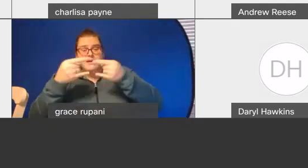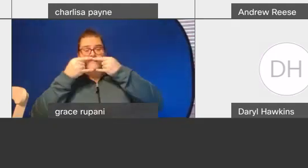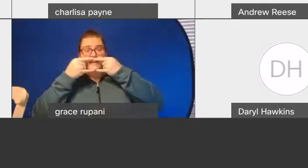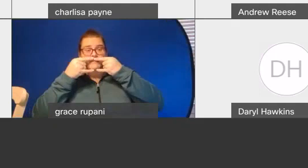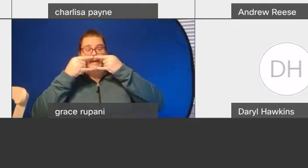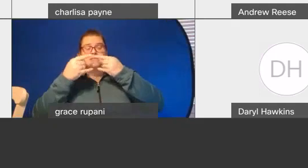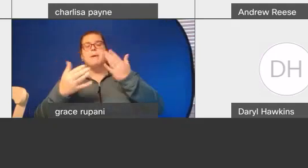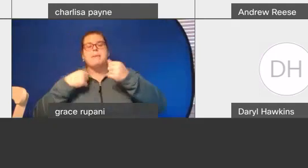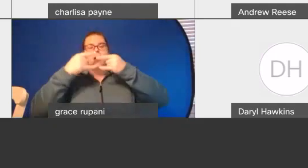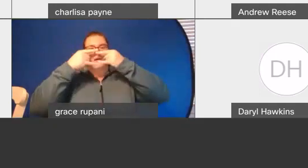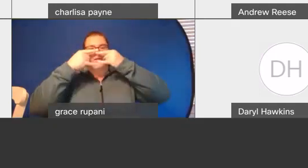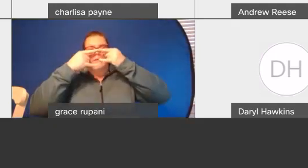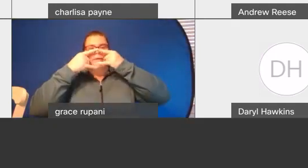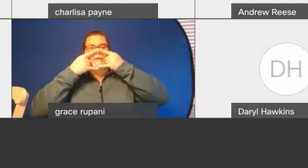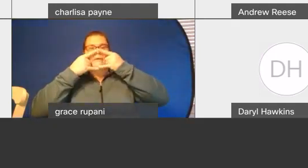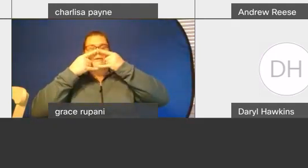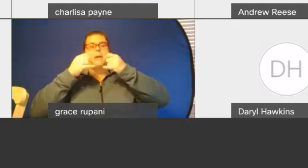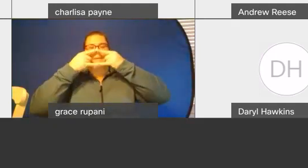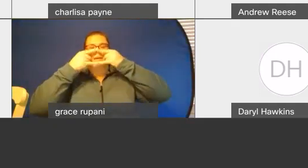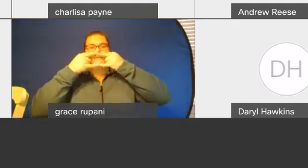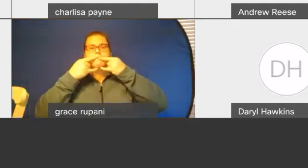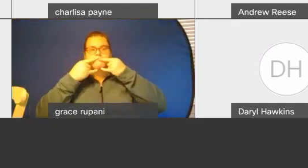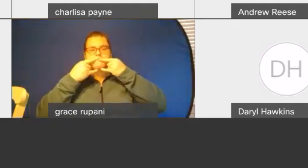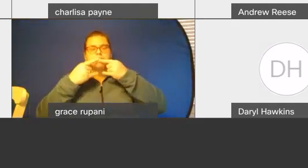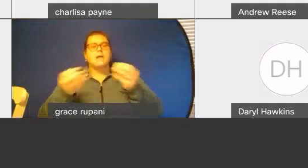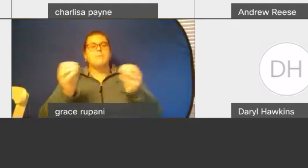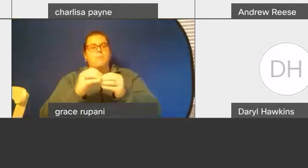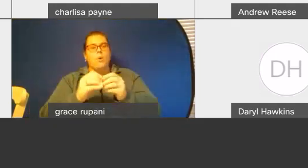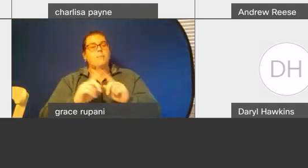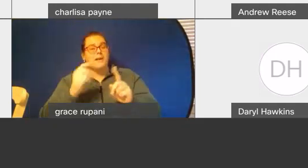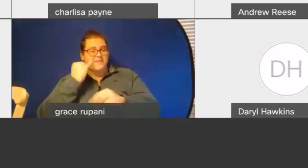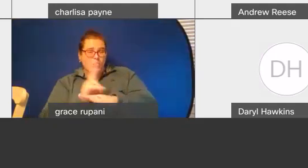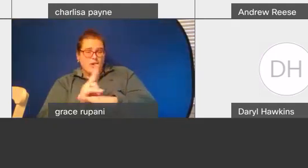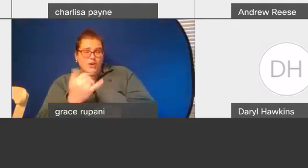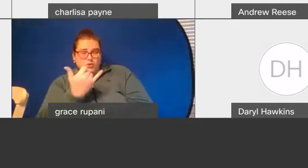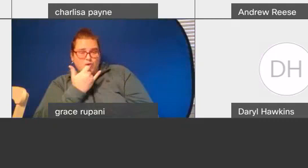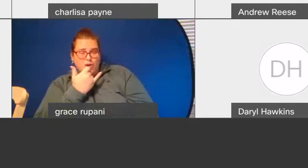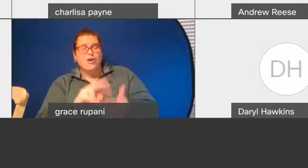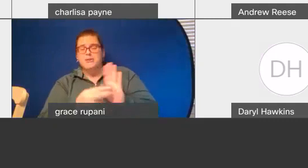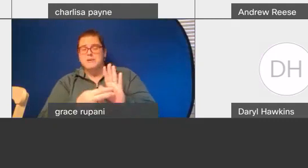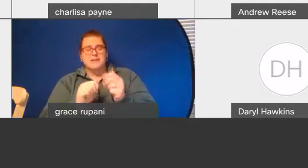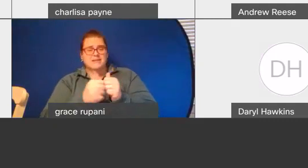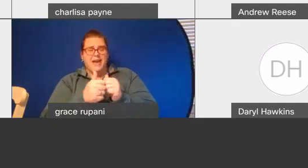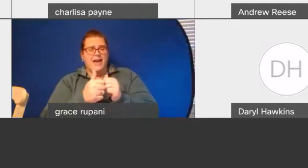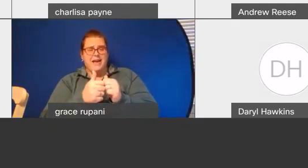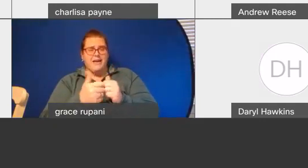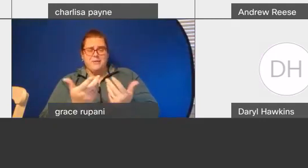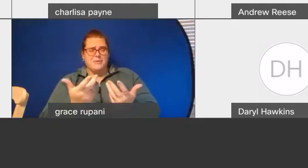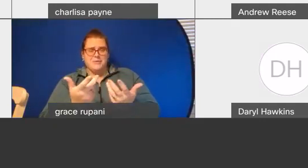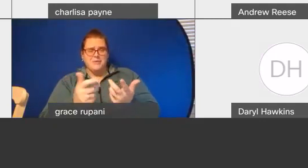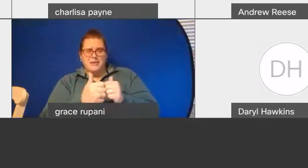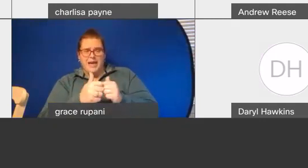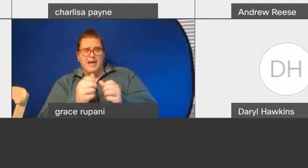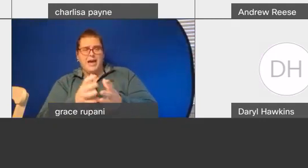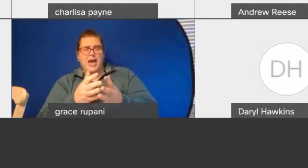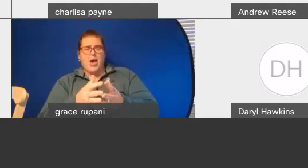is that really containing their droplets? There's some data, but not as much data on the actual amount of protection that